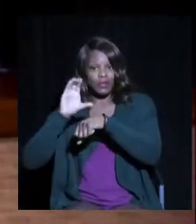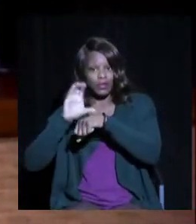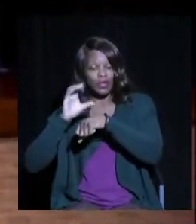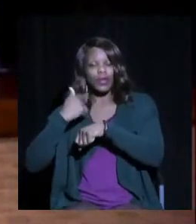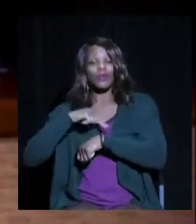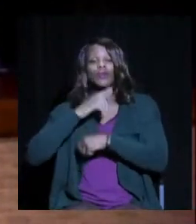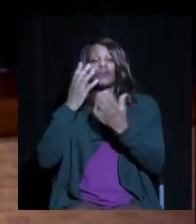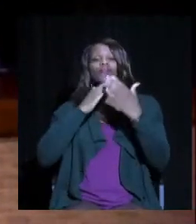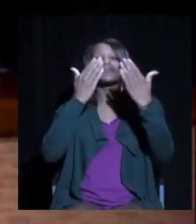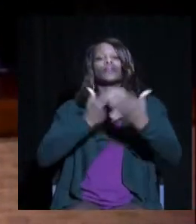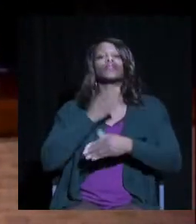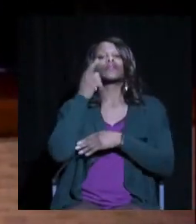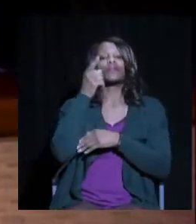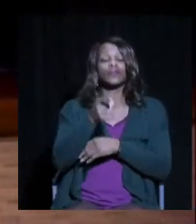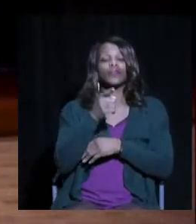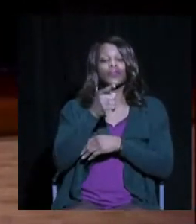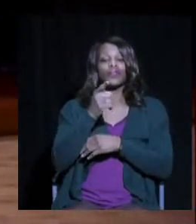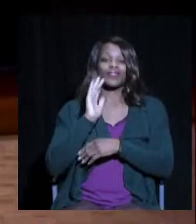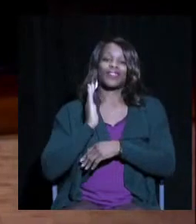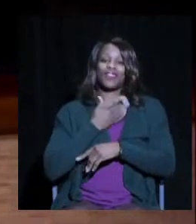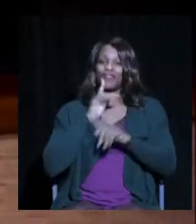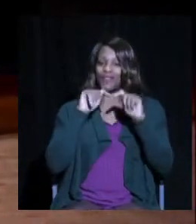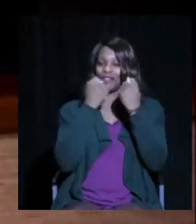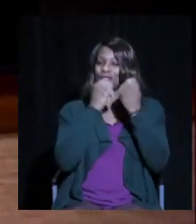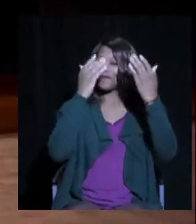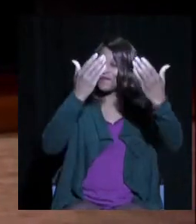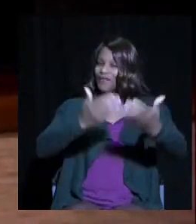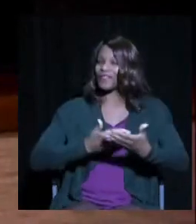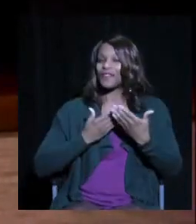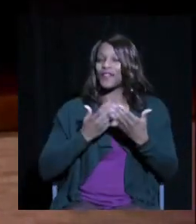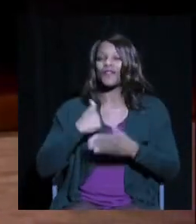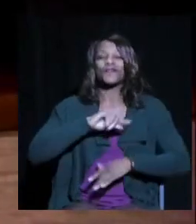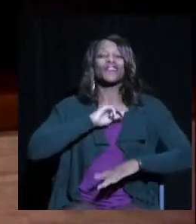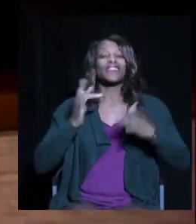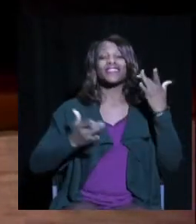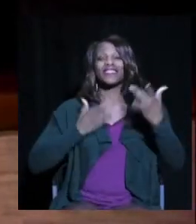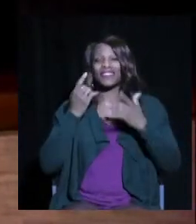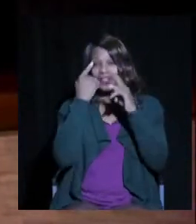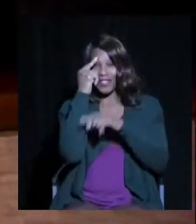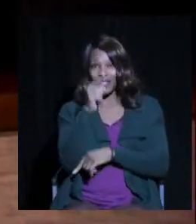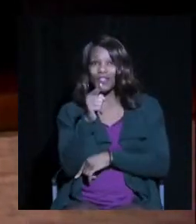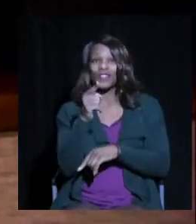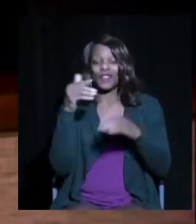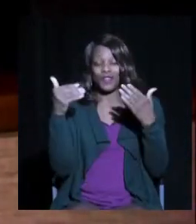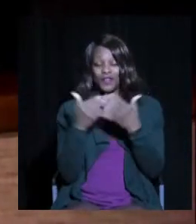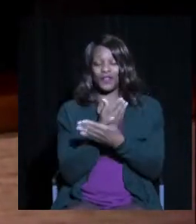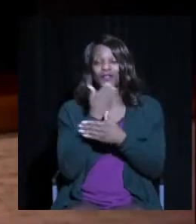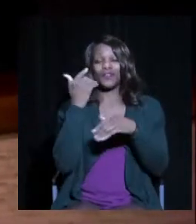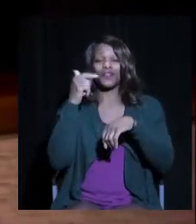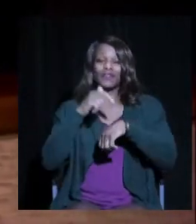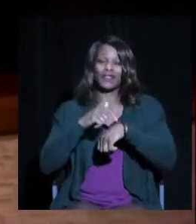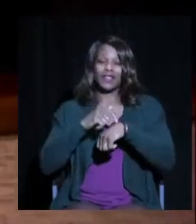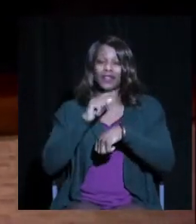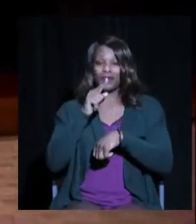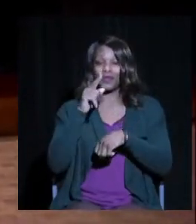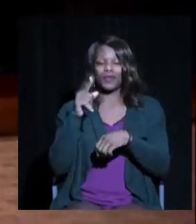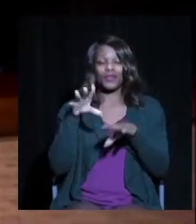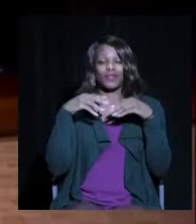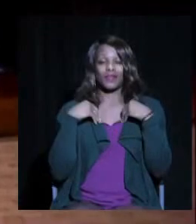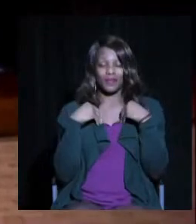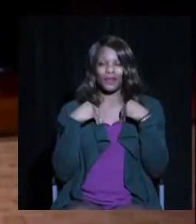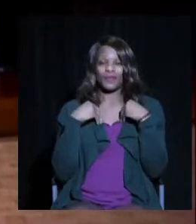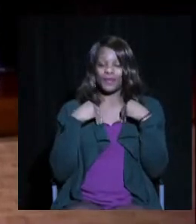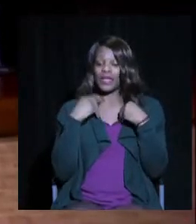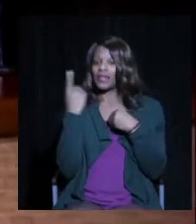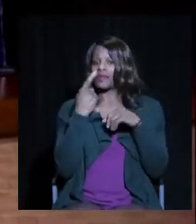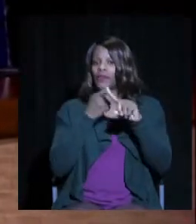we want to welcome you to our family. Welcome. We're so excited for you in this new step that you've taken. Someone